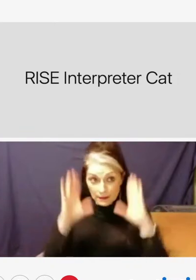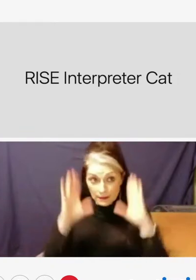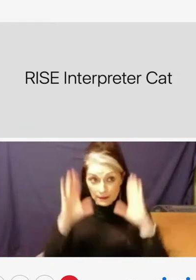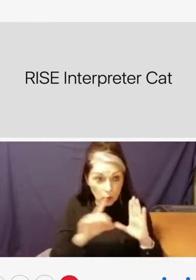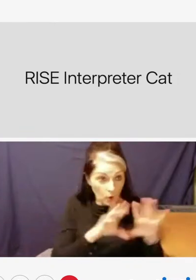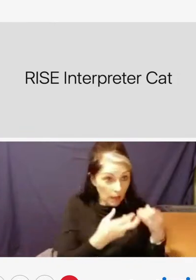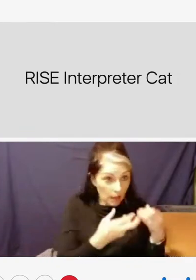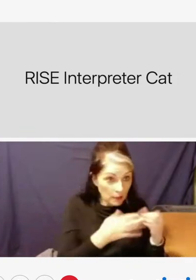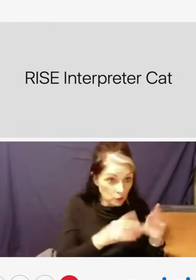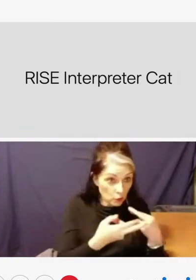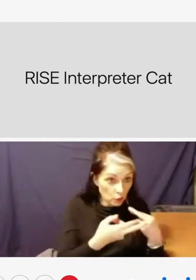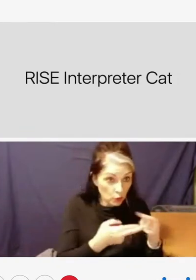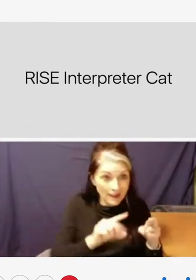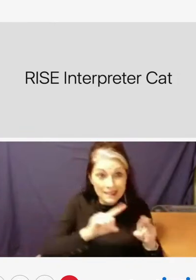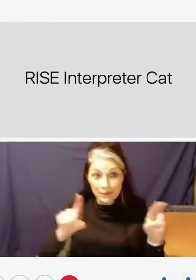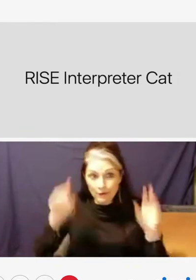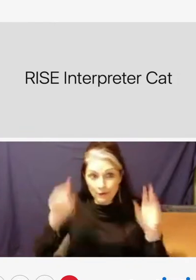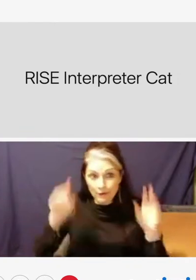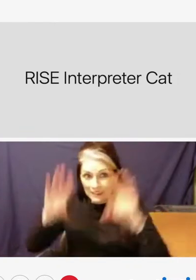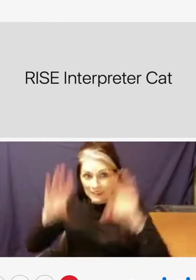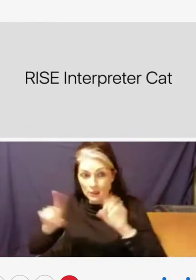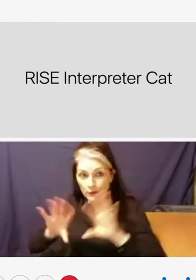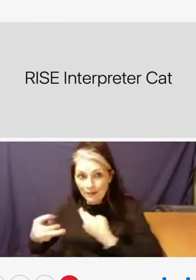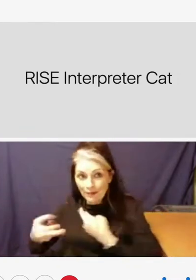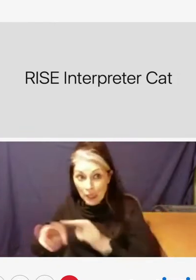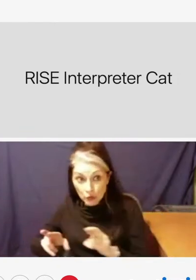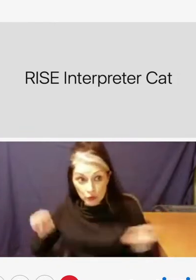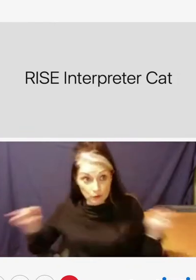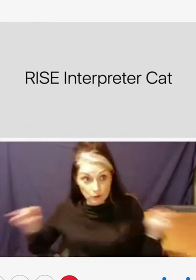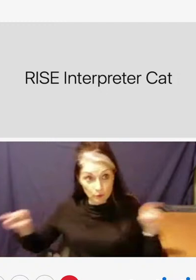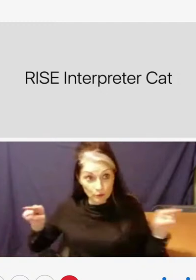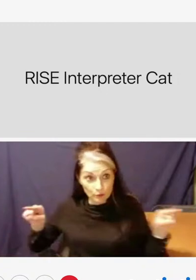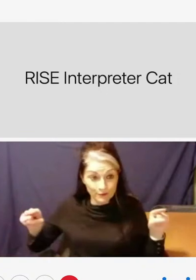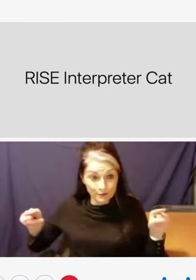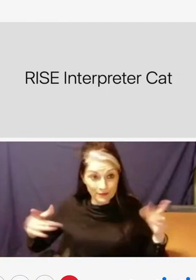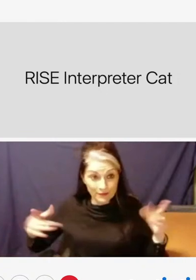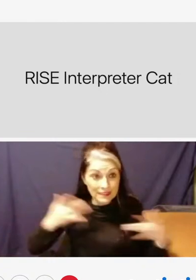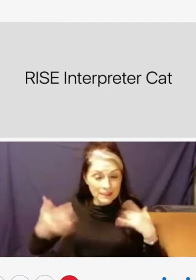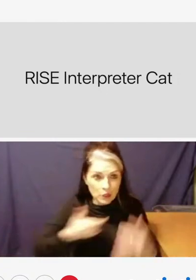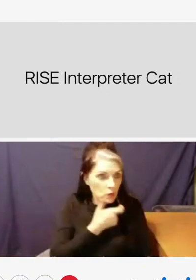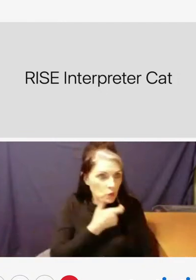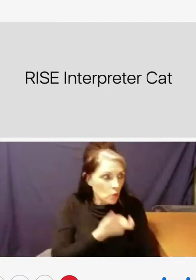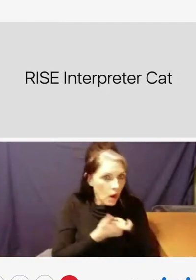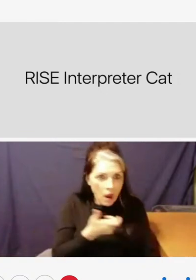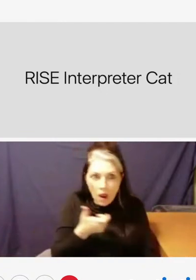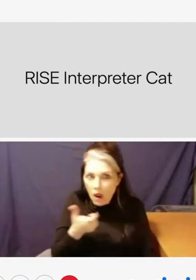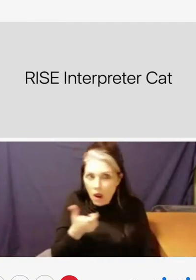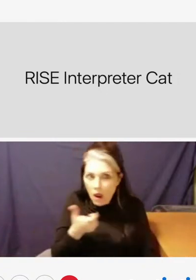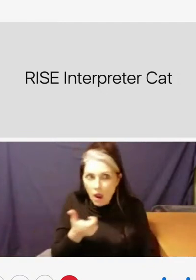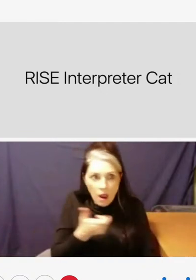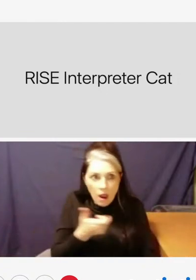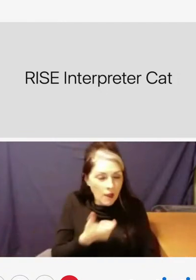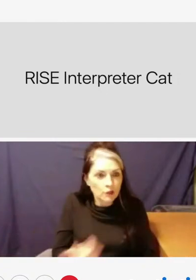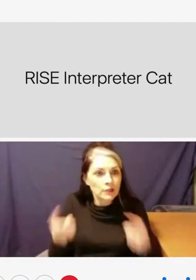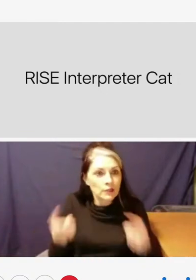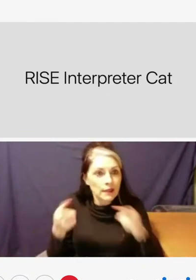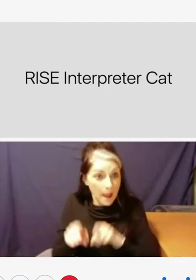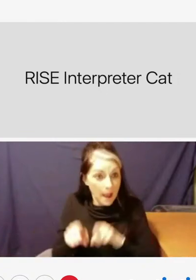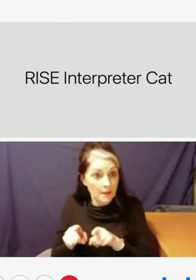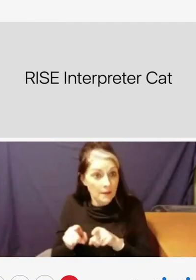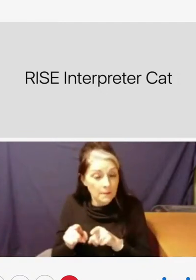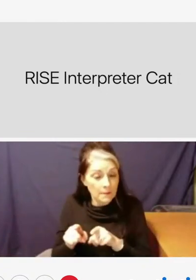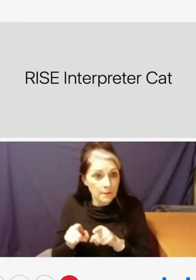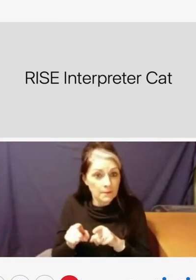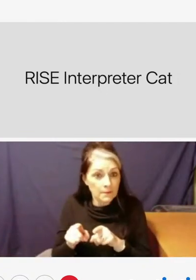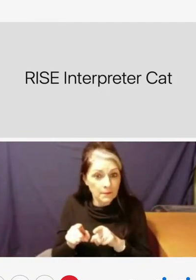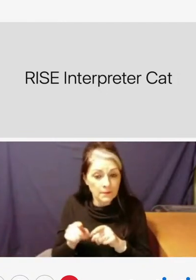uh and so it's going to be very exciting to to watch this happen uh and so the telepresent